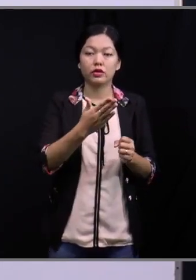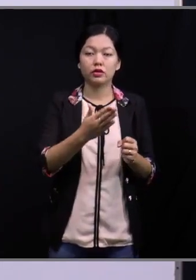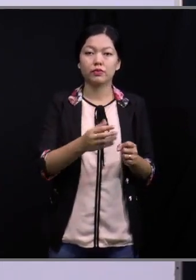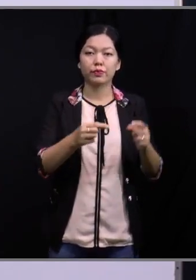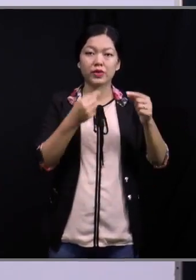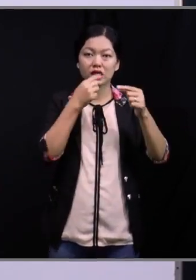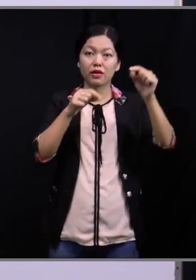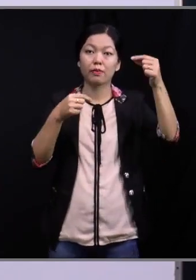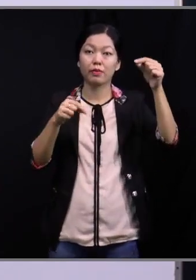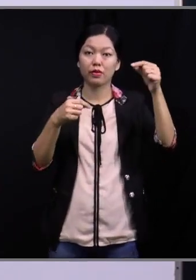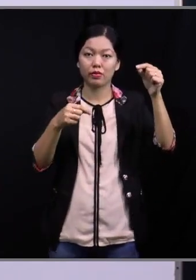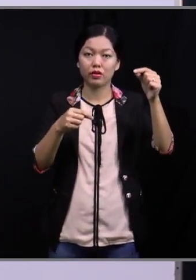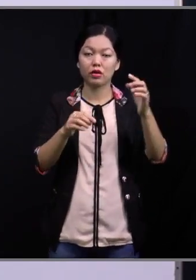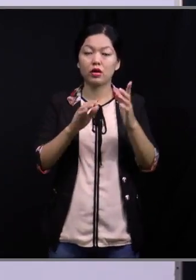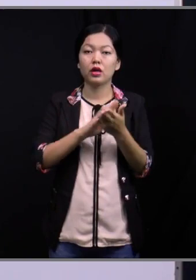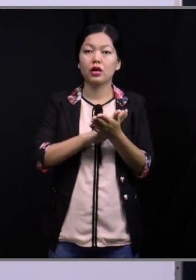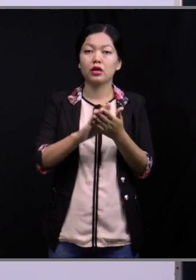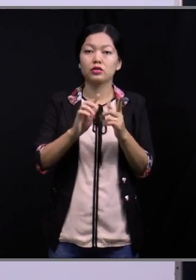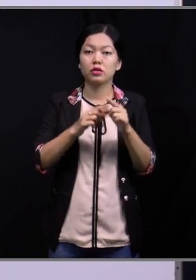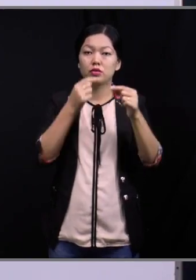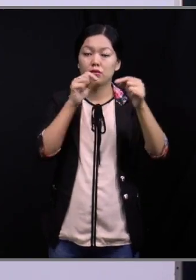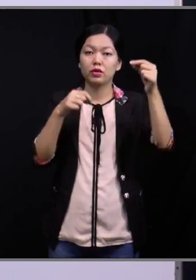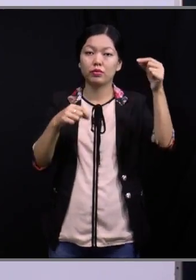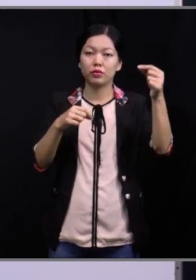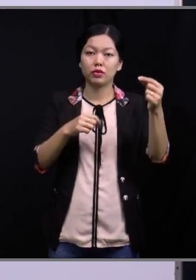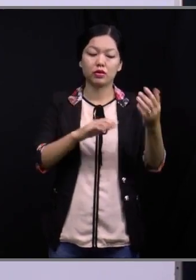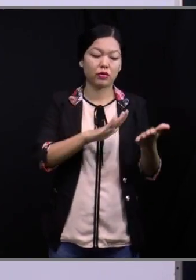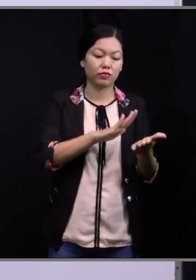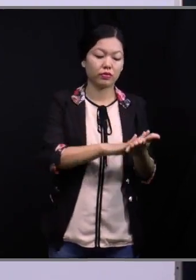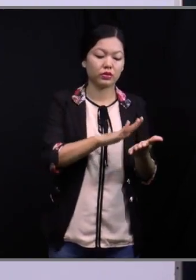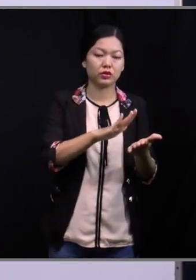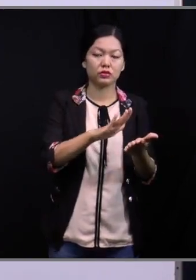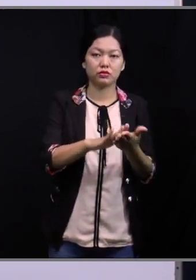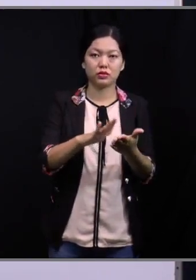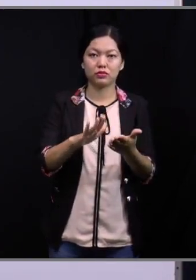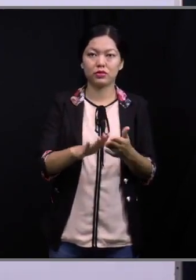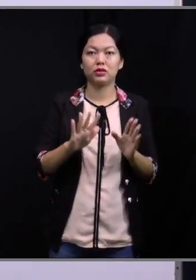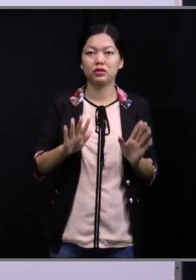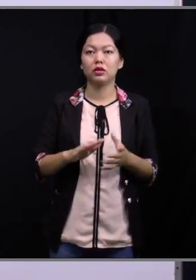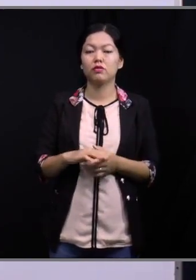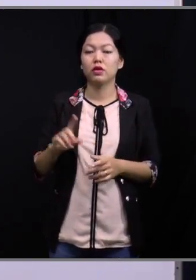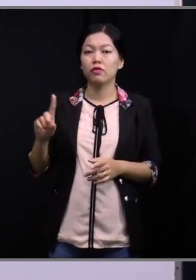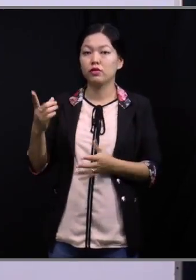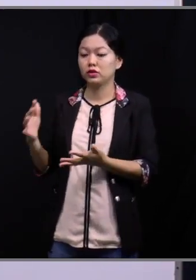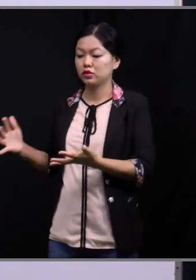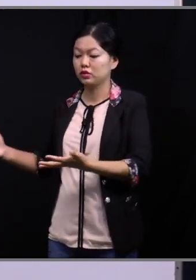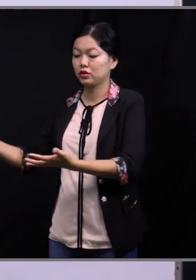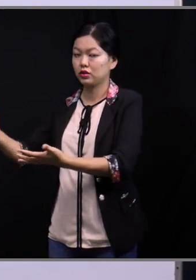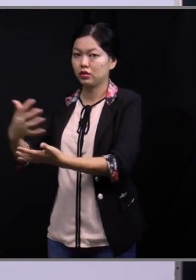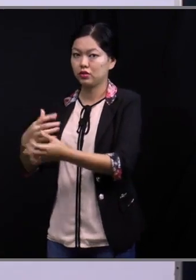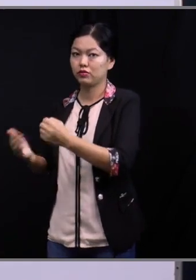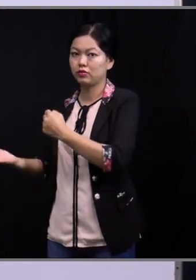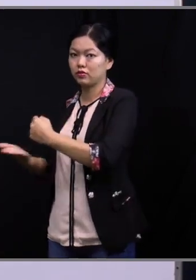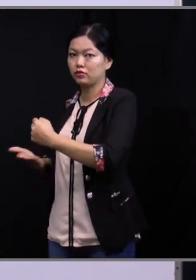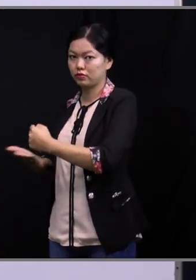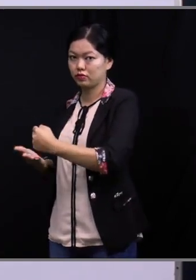as the herbarium sheet. So along with this, during the time of collection of this plant material, certain informations are